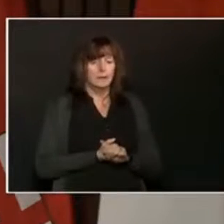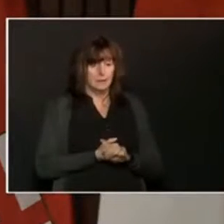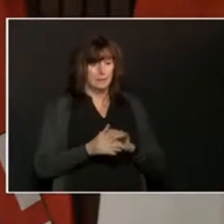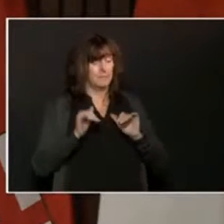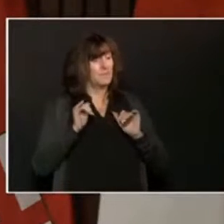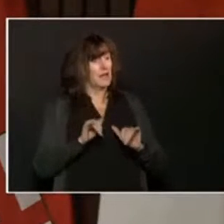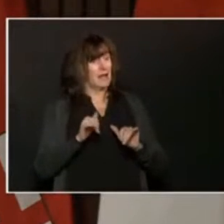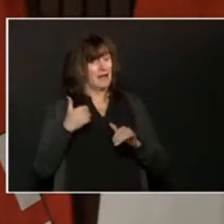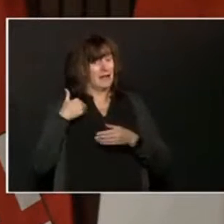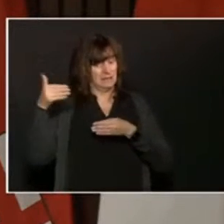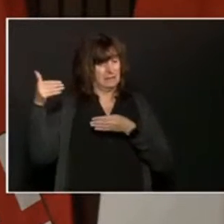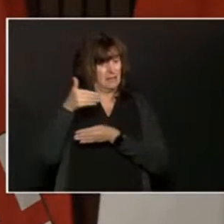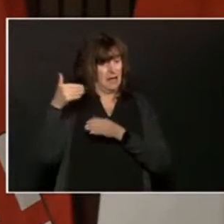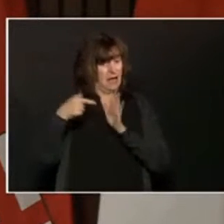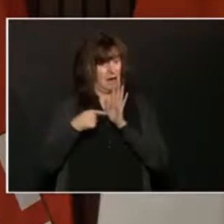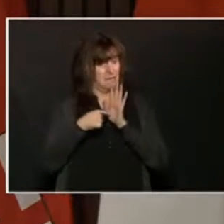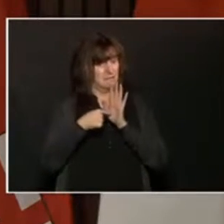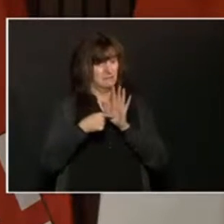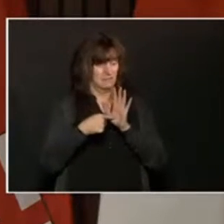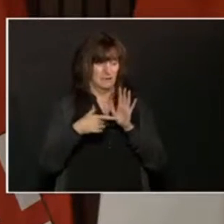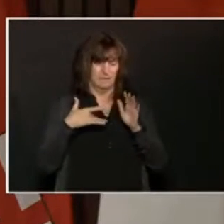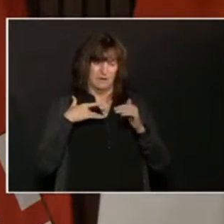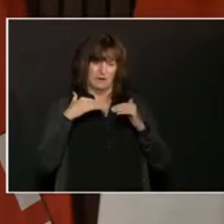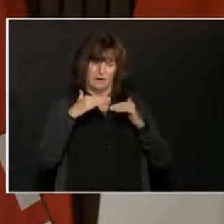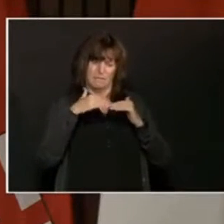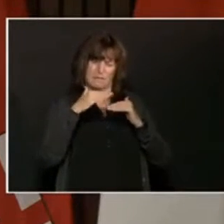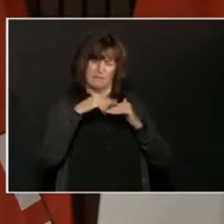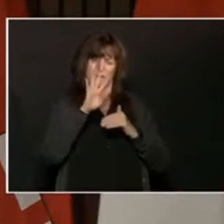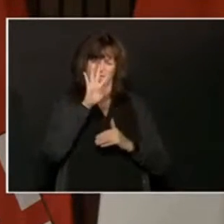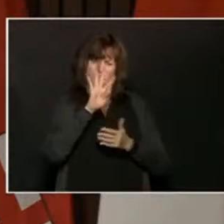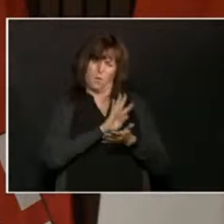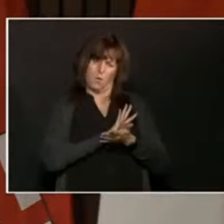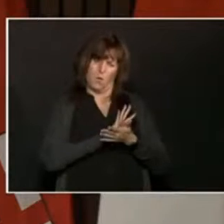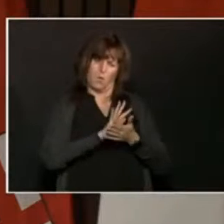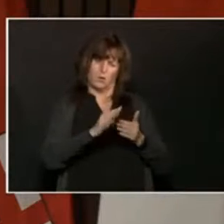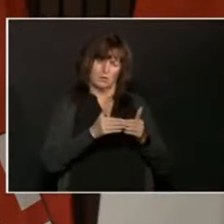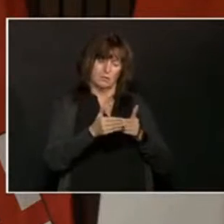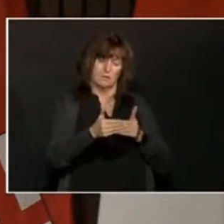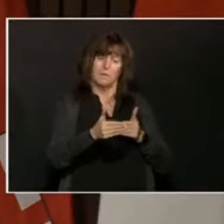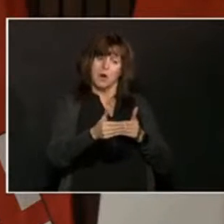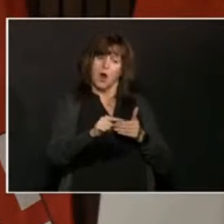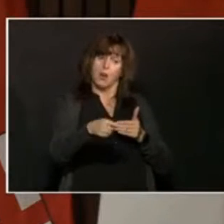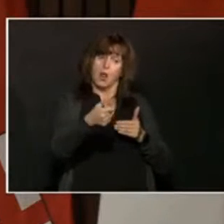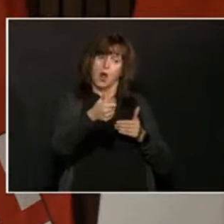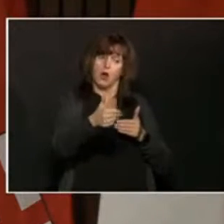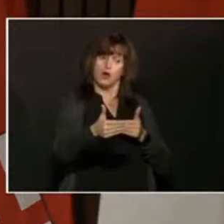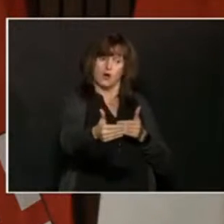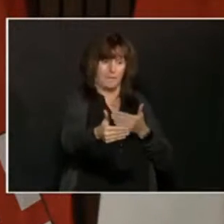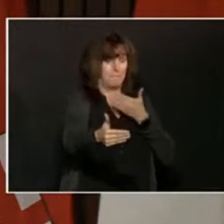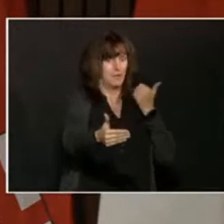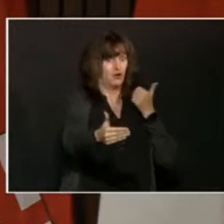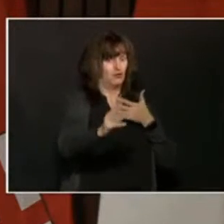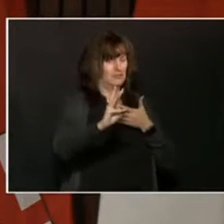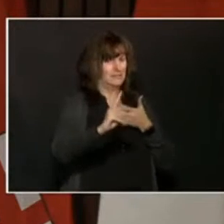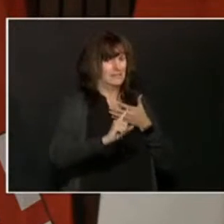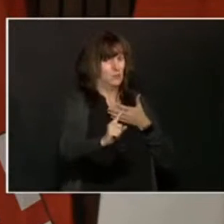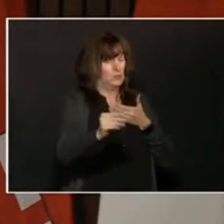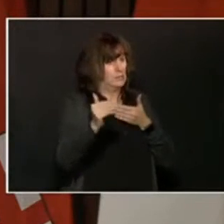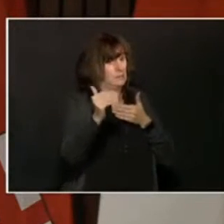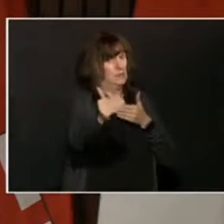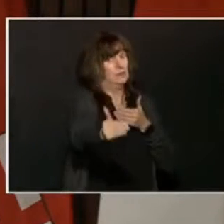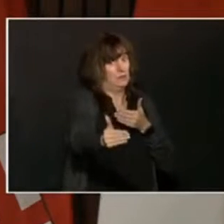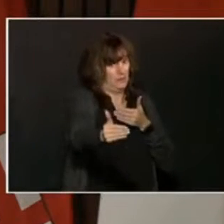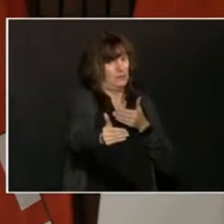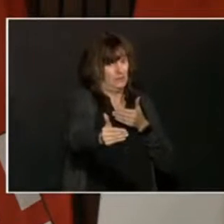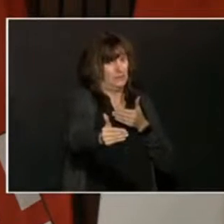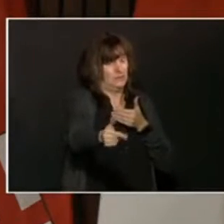less than 4 weeks will be effective, and longer durations will be more effective. 6 weeks gives a significant added likely